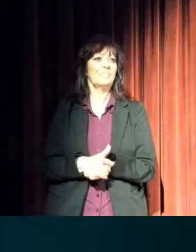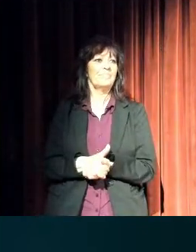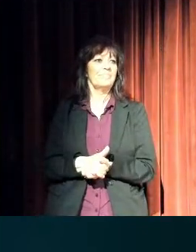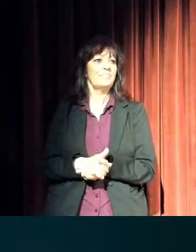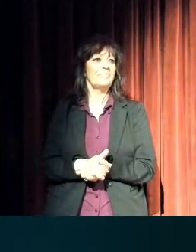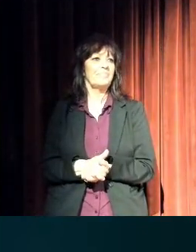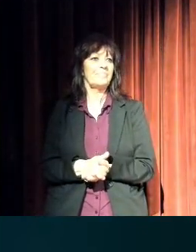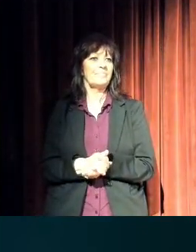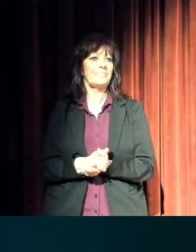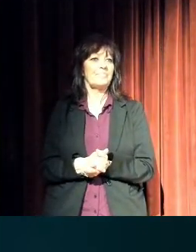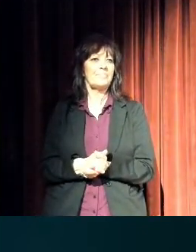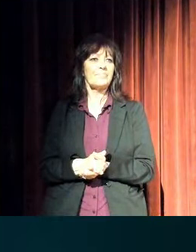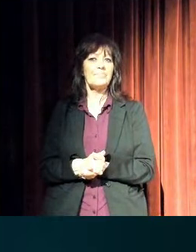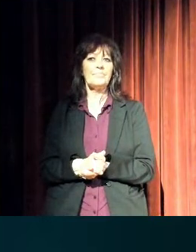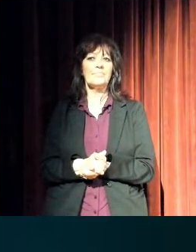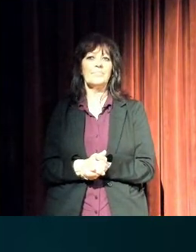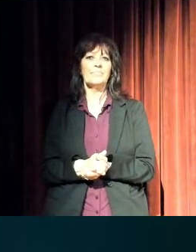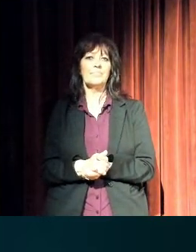Thank you.